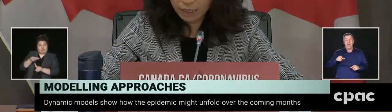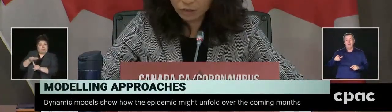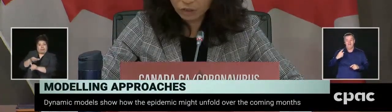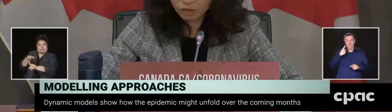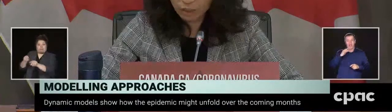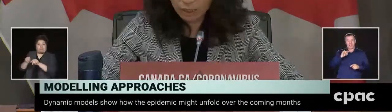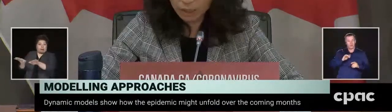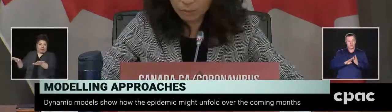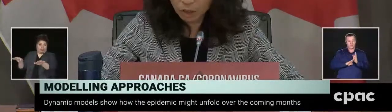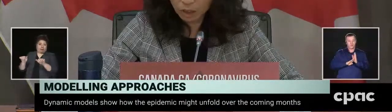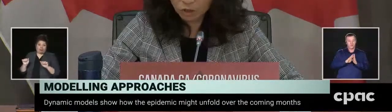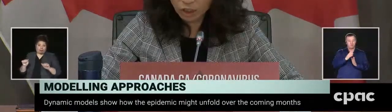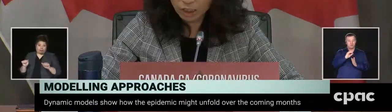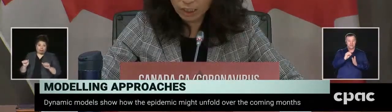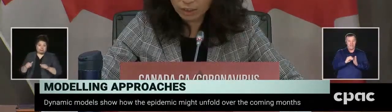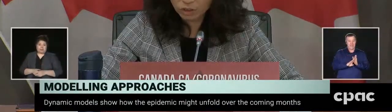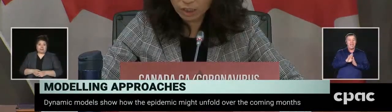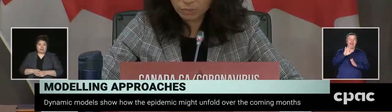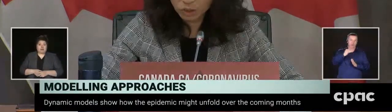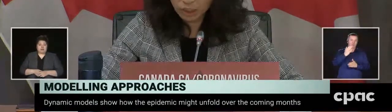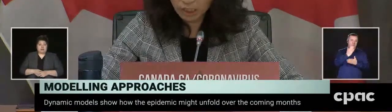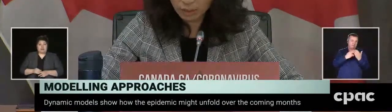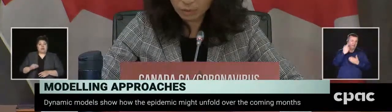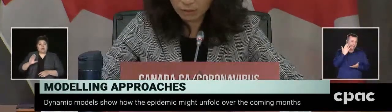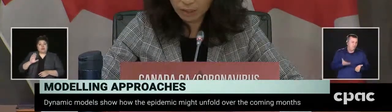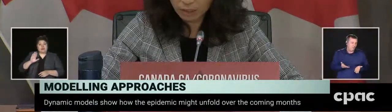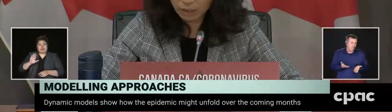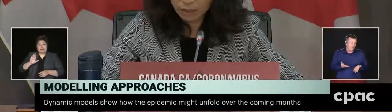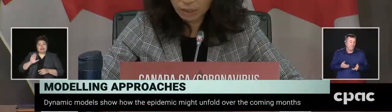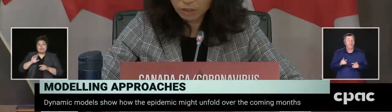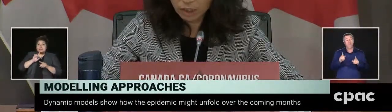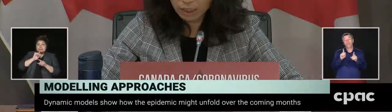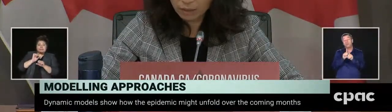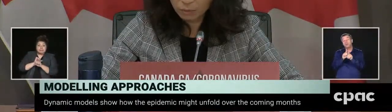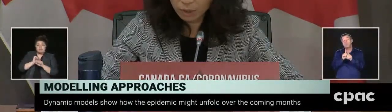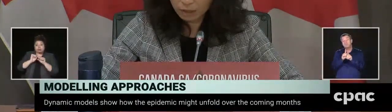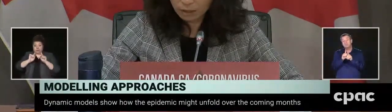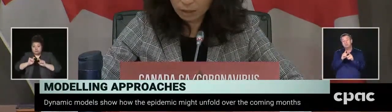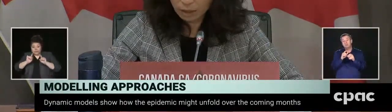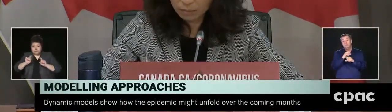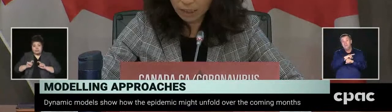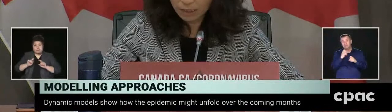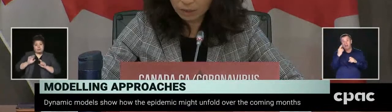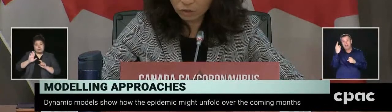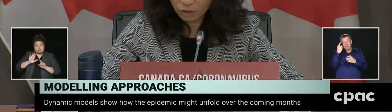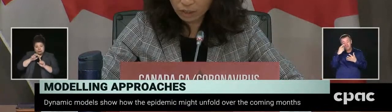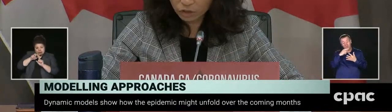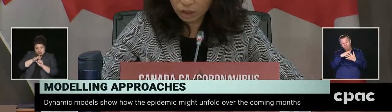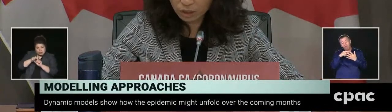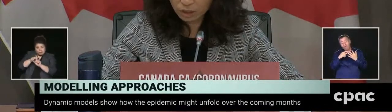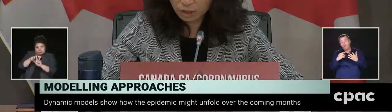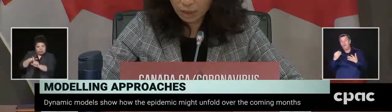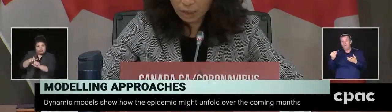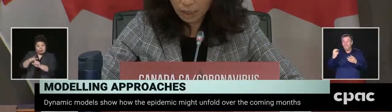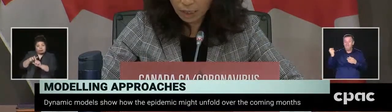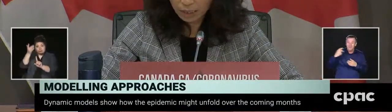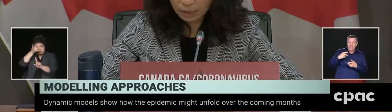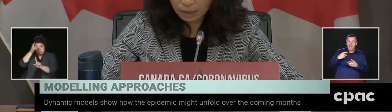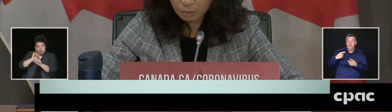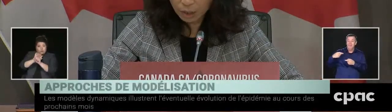of the actual epidemiology and the transmission in that province, together with testing